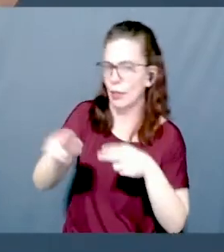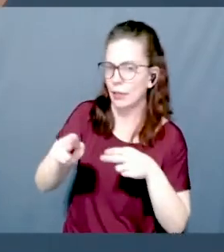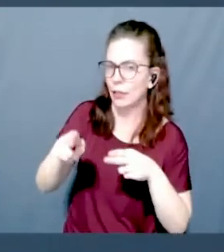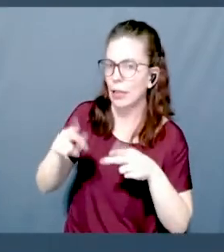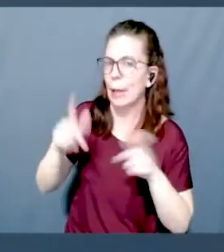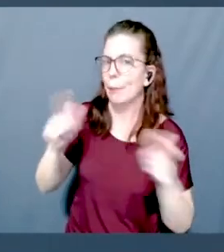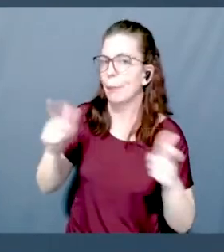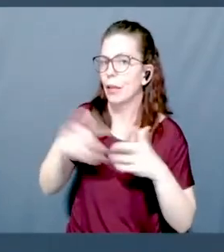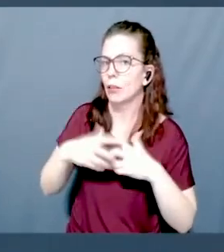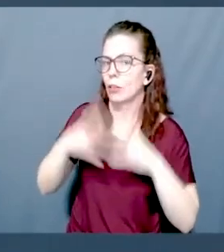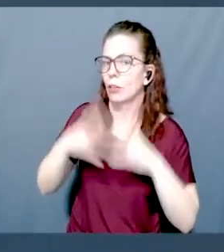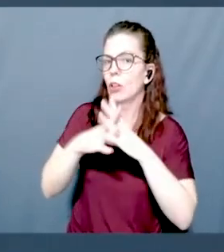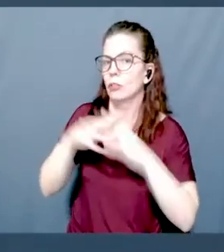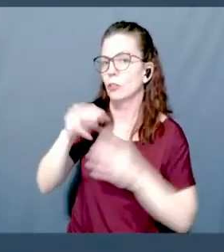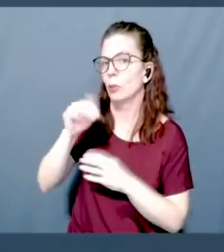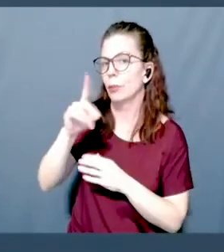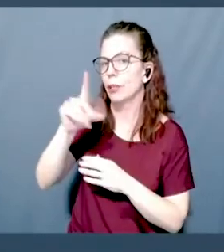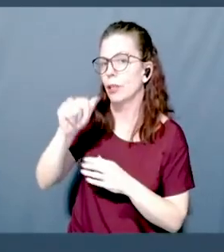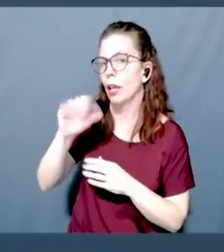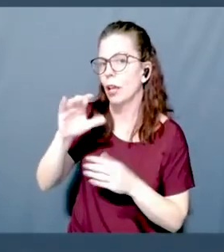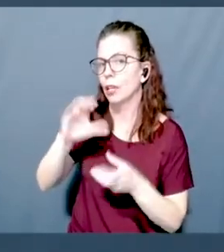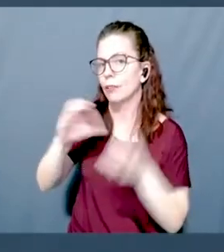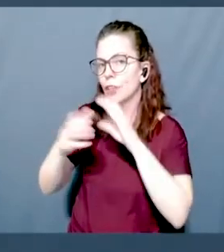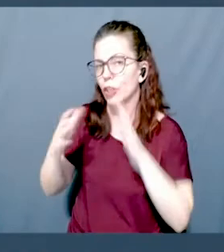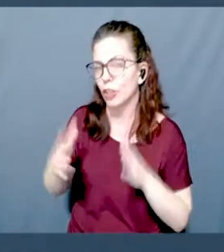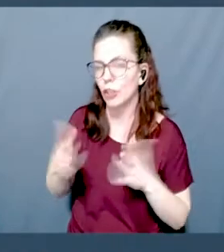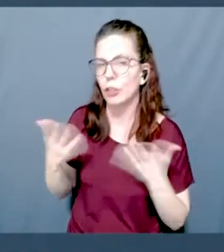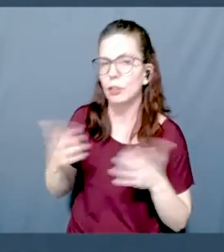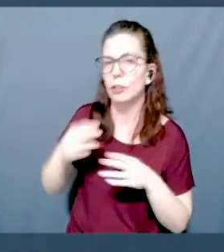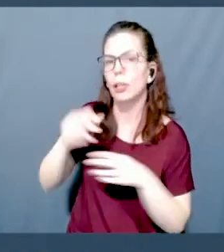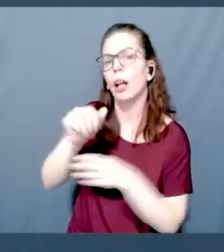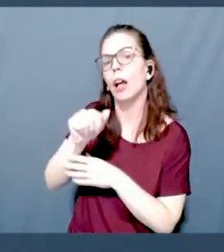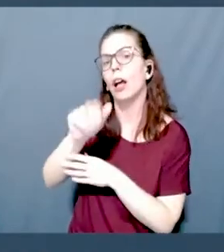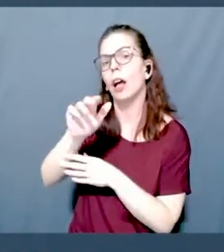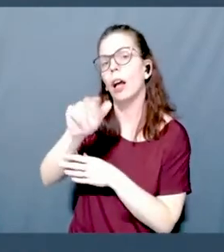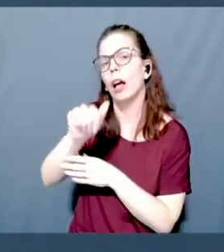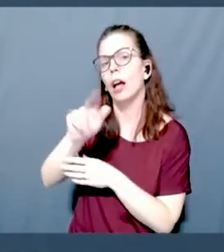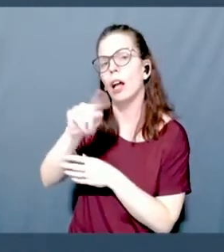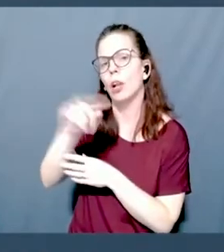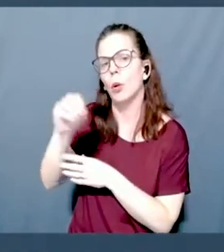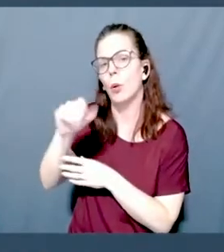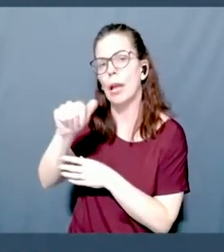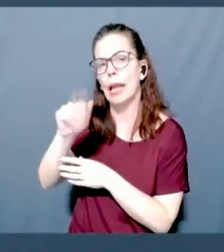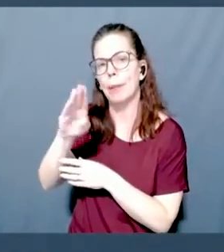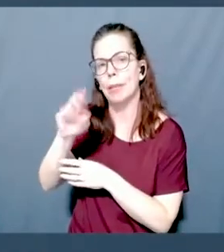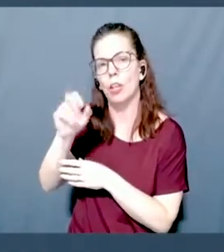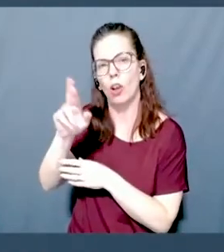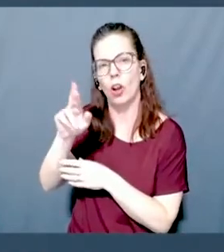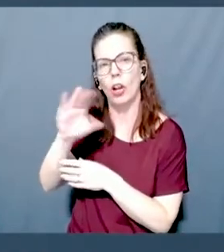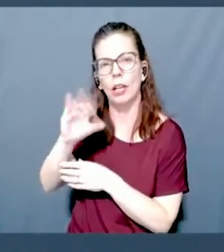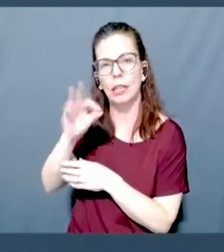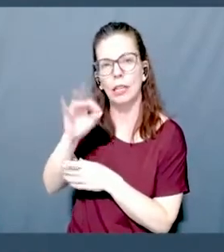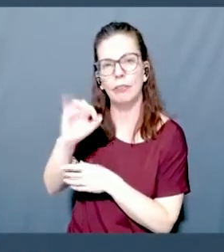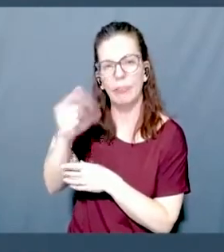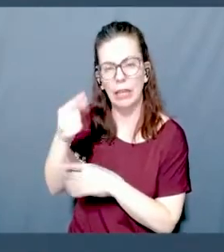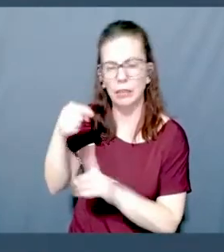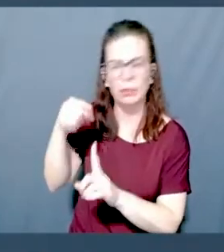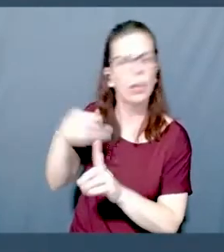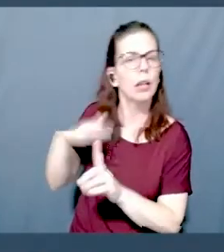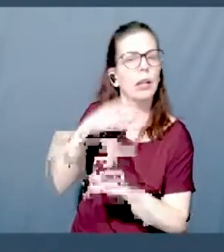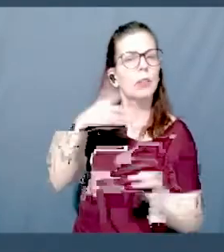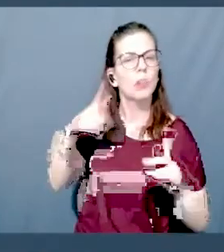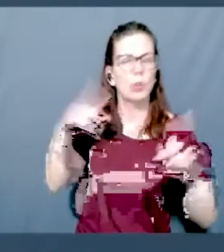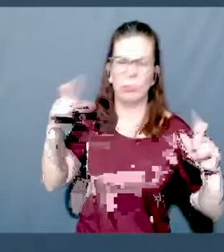in the past year has been what's called auto ABR configuration. And it takes what used to be a fairly complex process of building